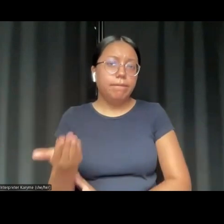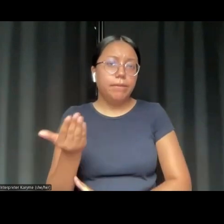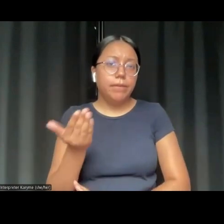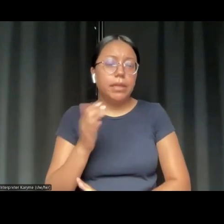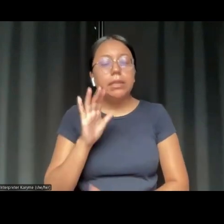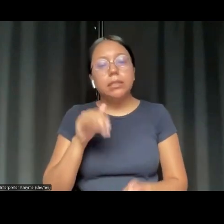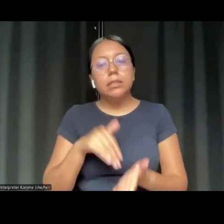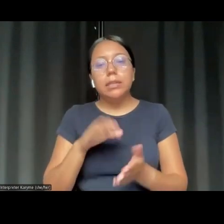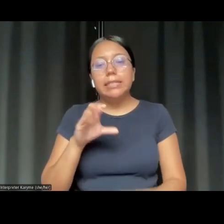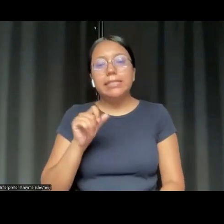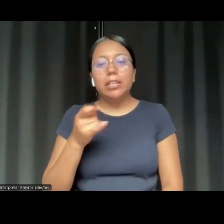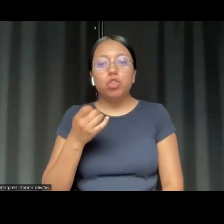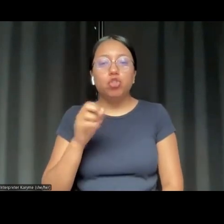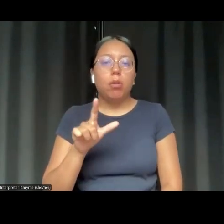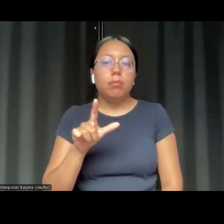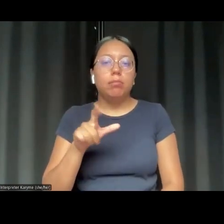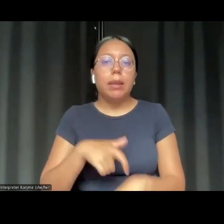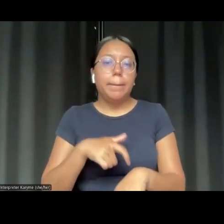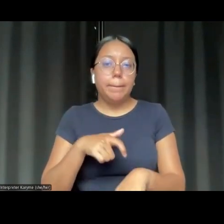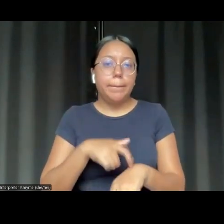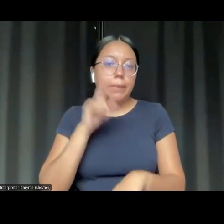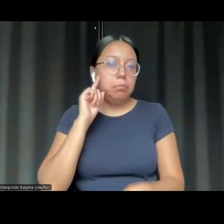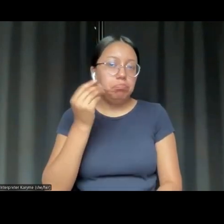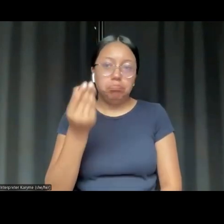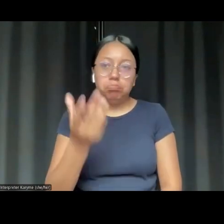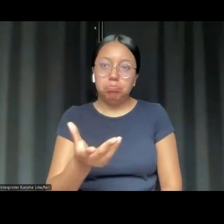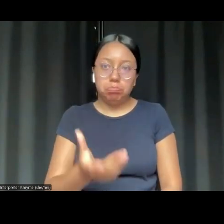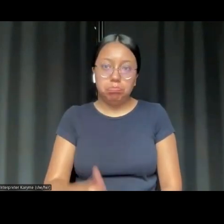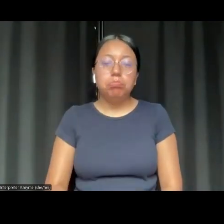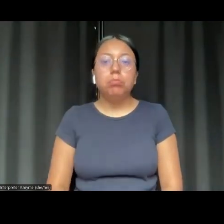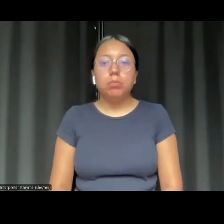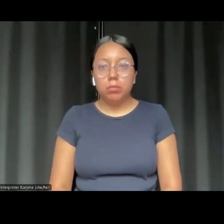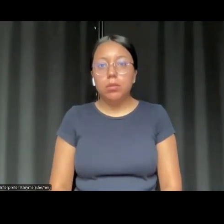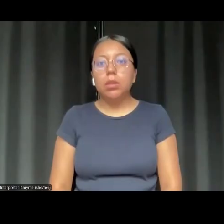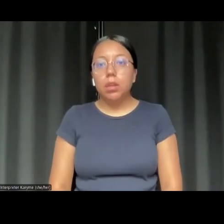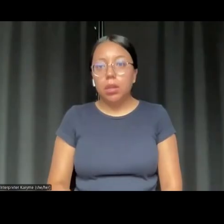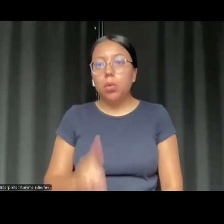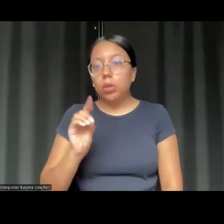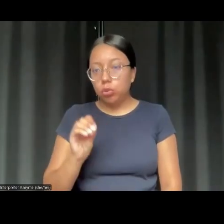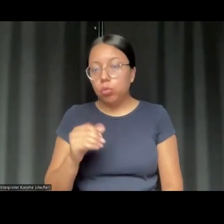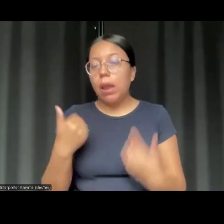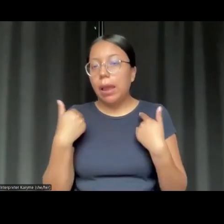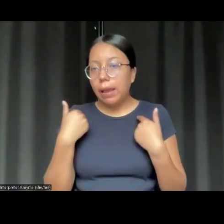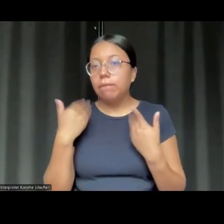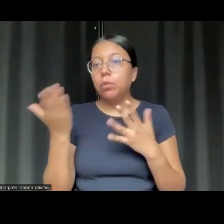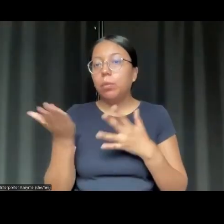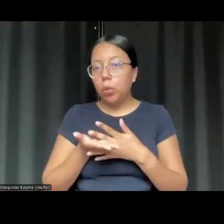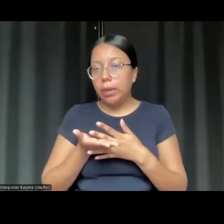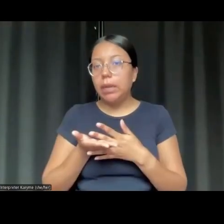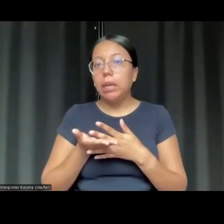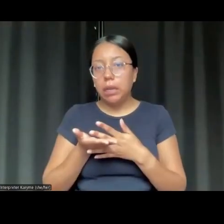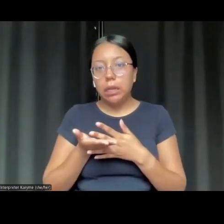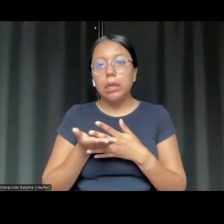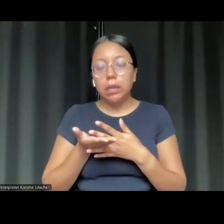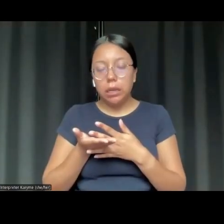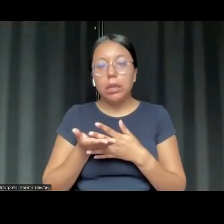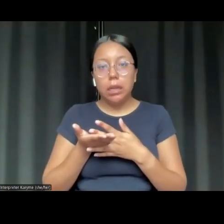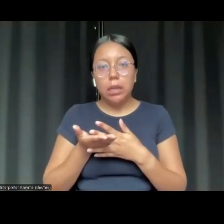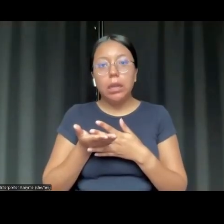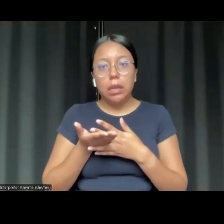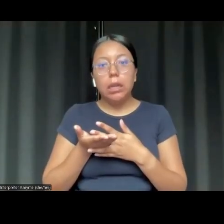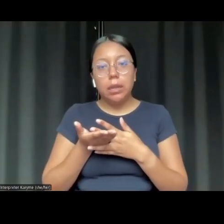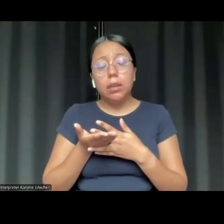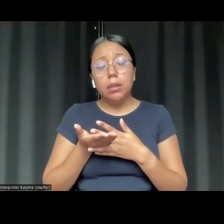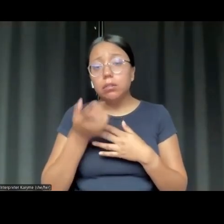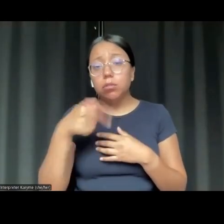Time. So just so that people know, we do have a scheduled break in addition to folks taking the time they need to